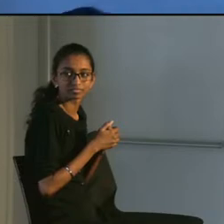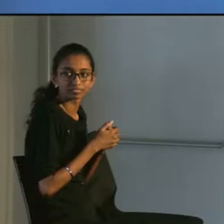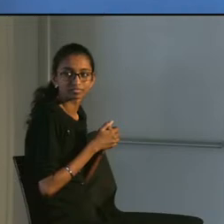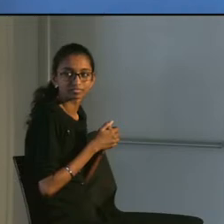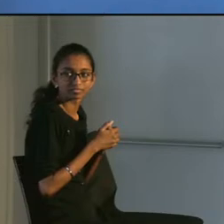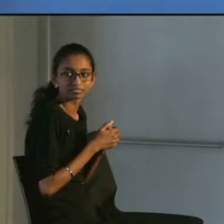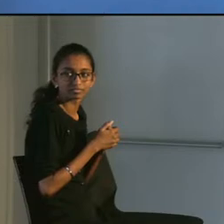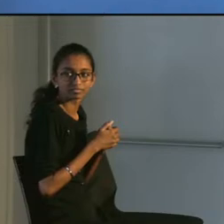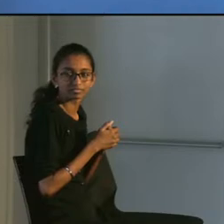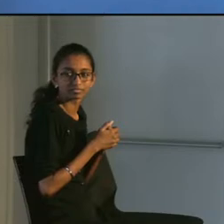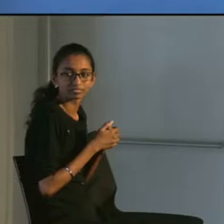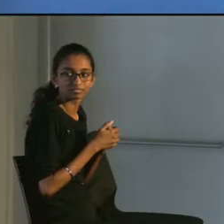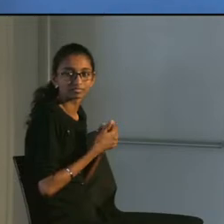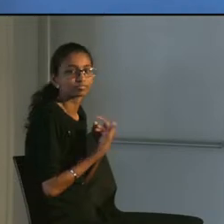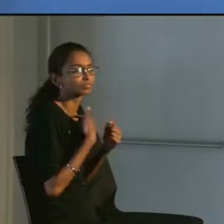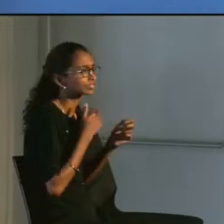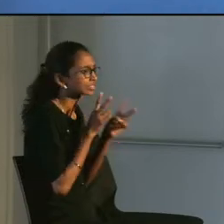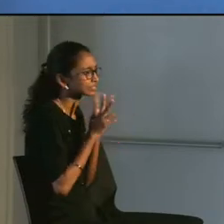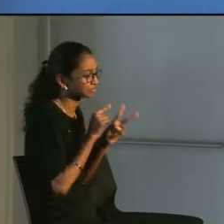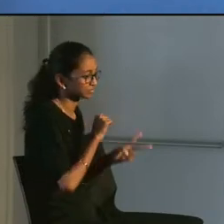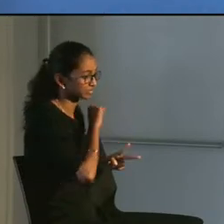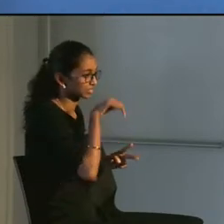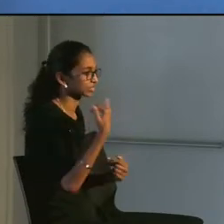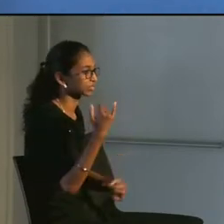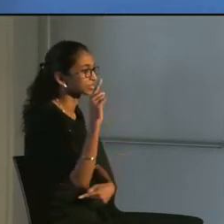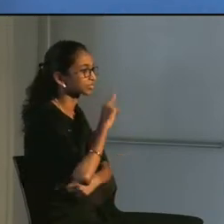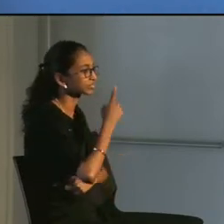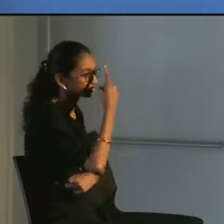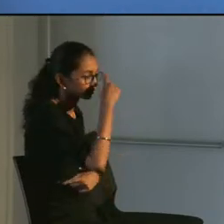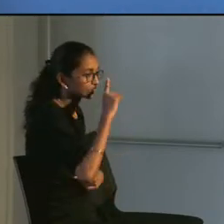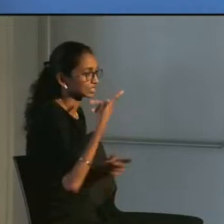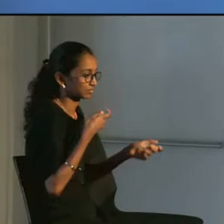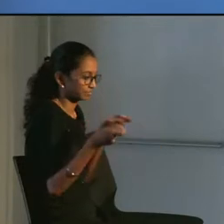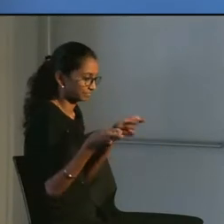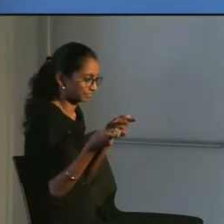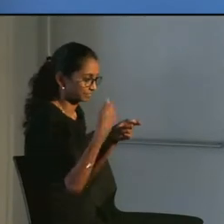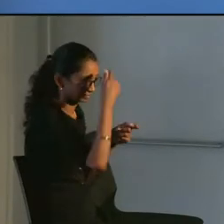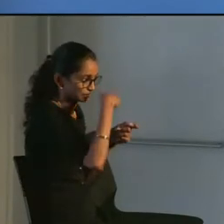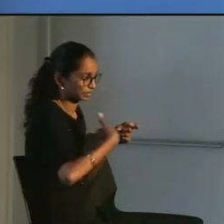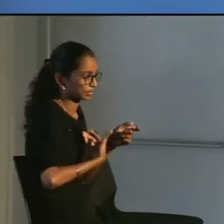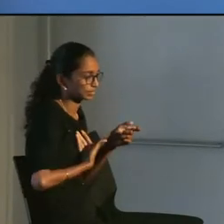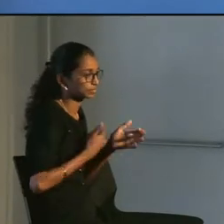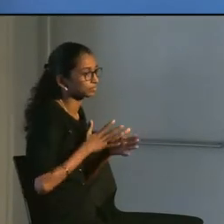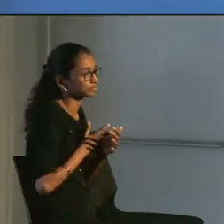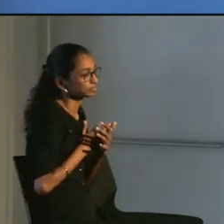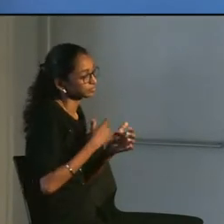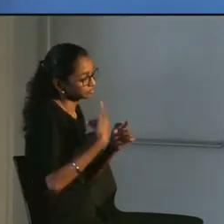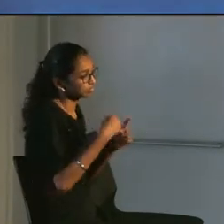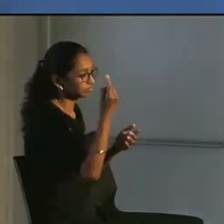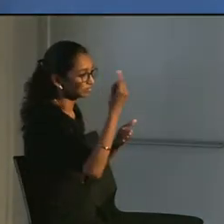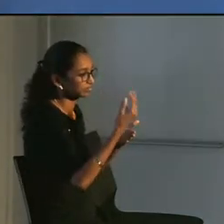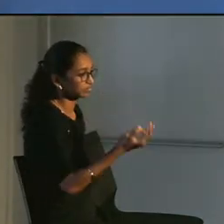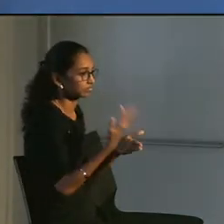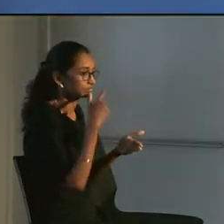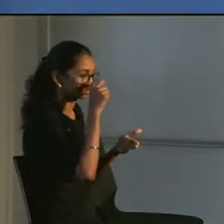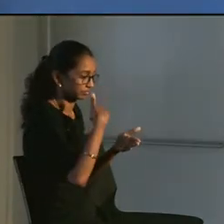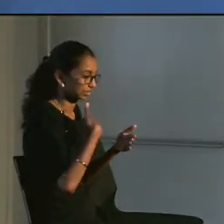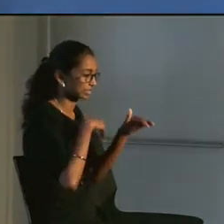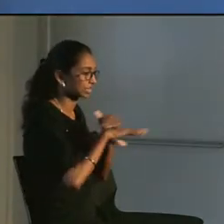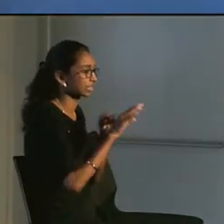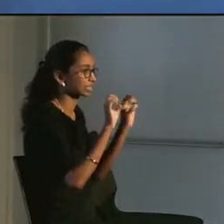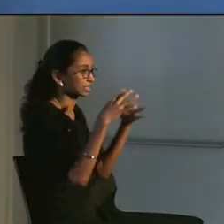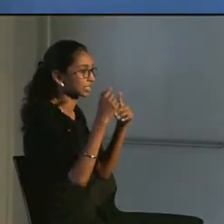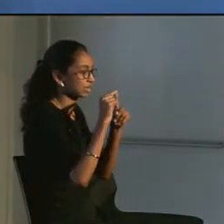So I'm speaking here today as a facilitator, as an artist in public service, as I